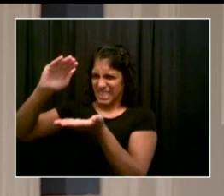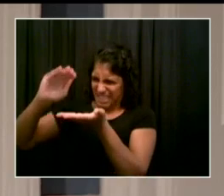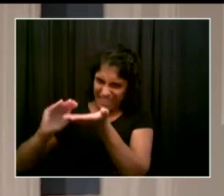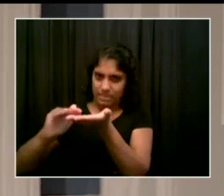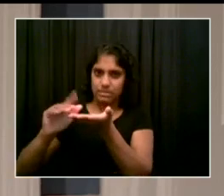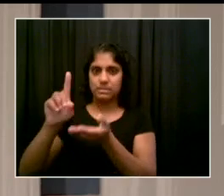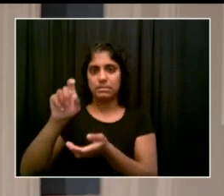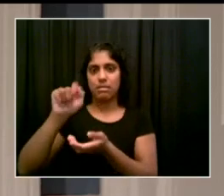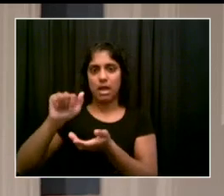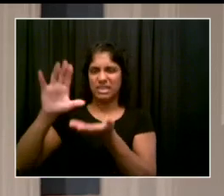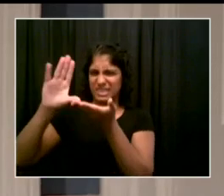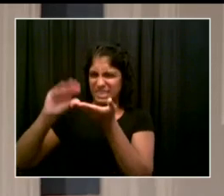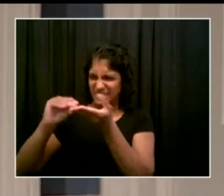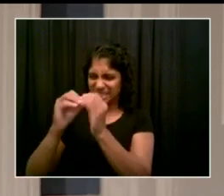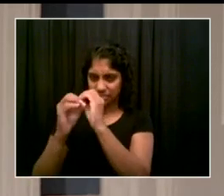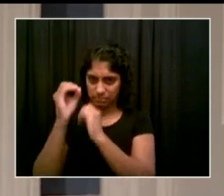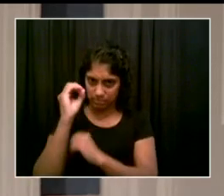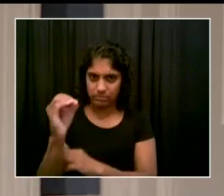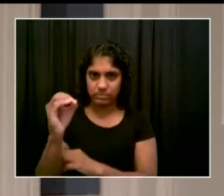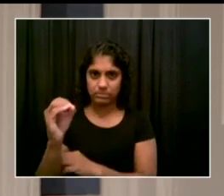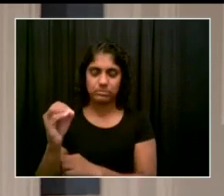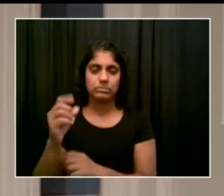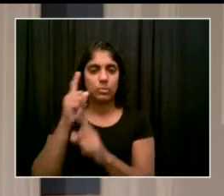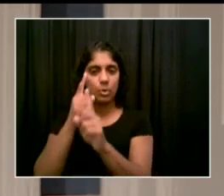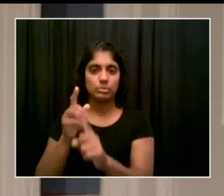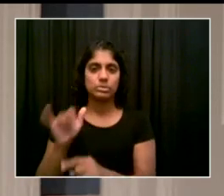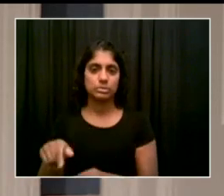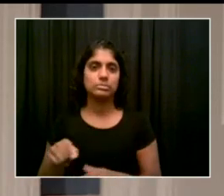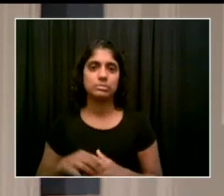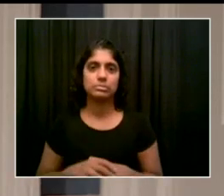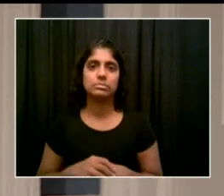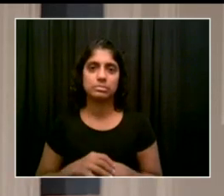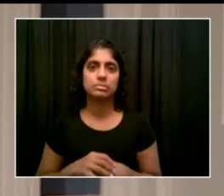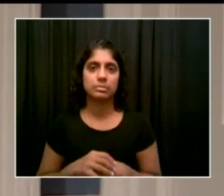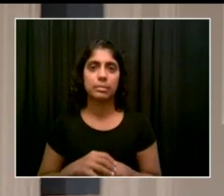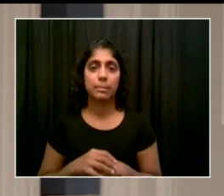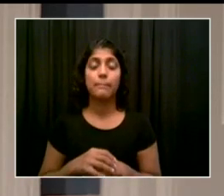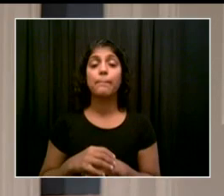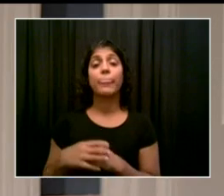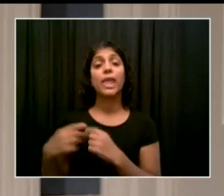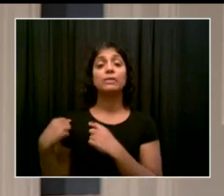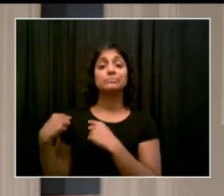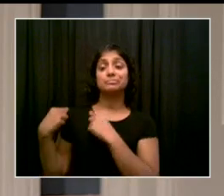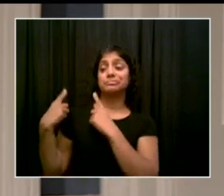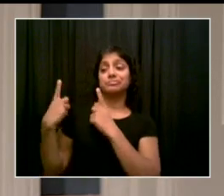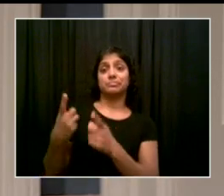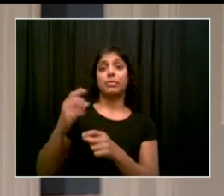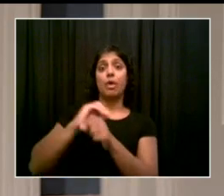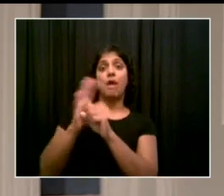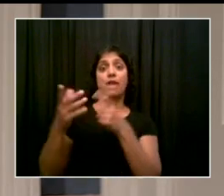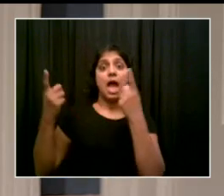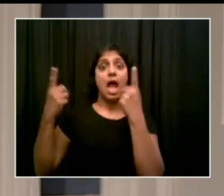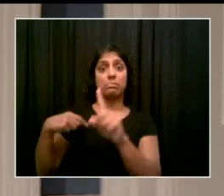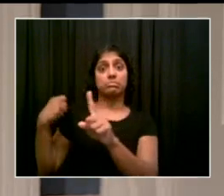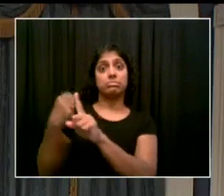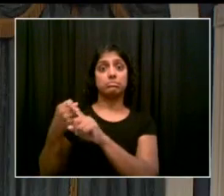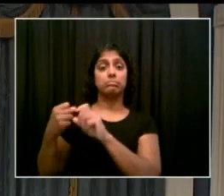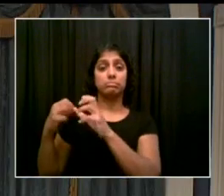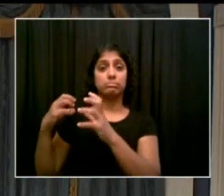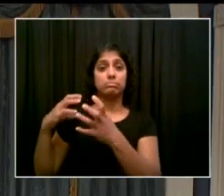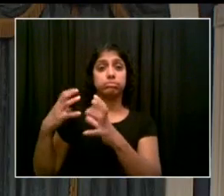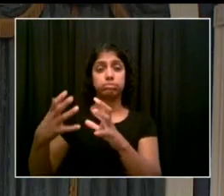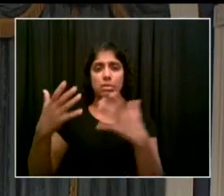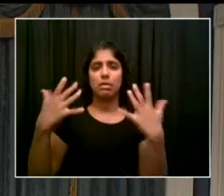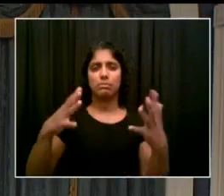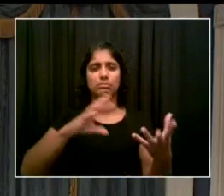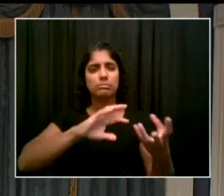with our economy being hurt. We have to take whatever steps are necessary in order to protect New Yorkers. Thank you. Amen. Dr.